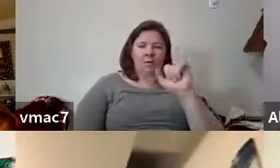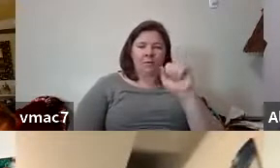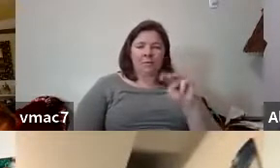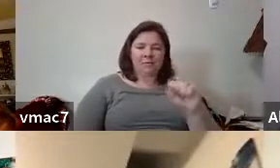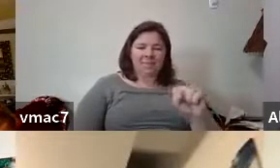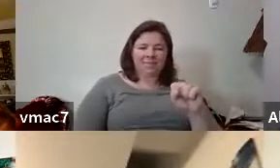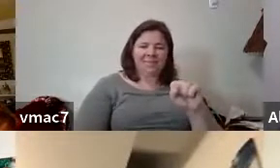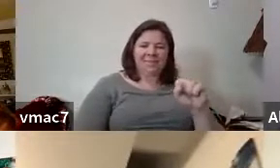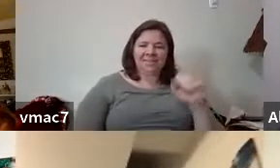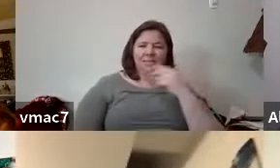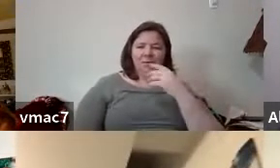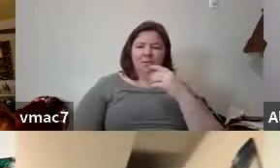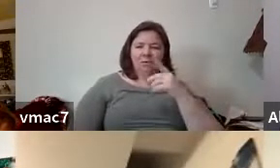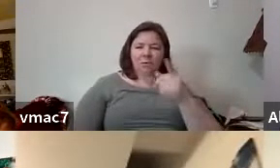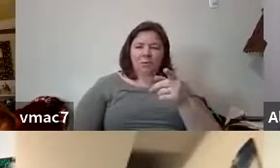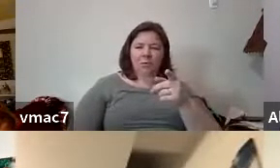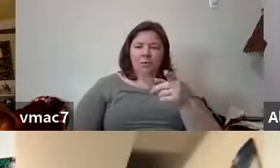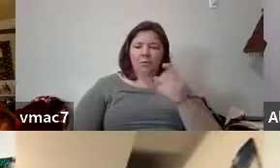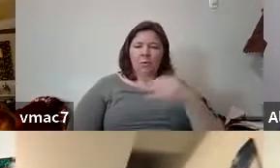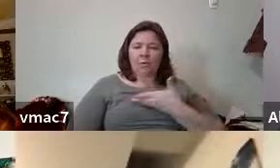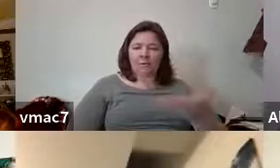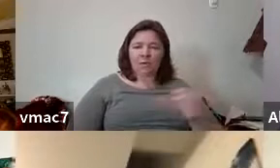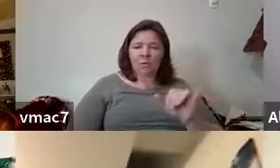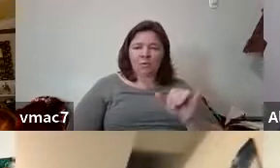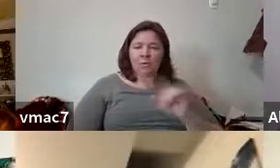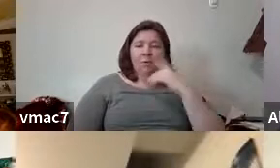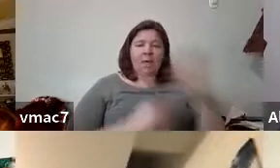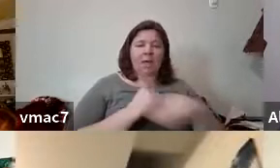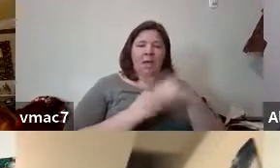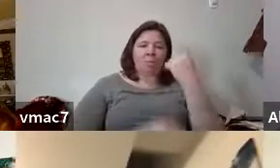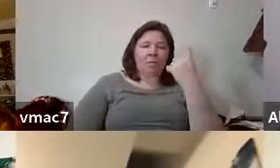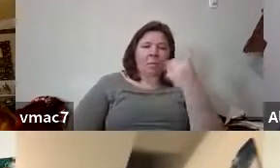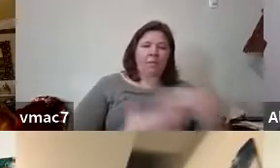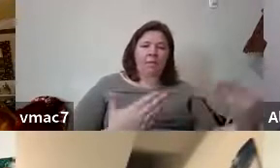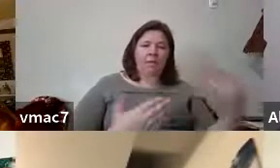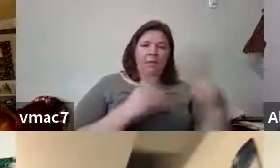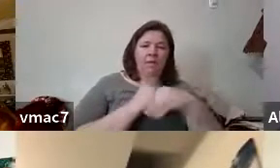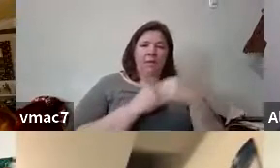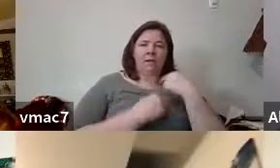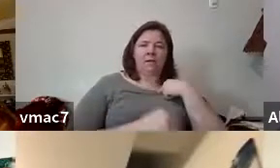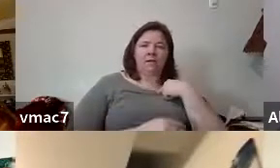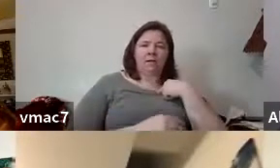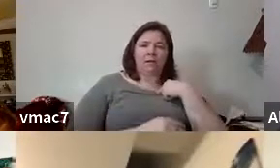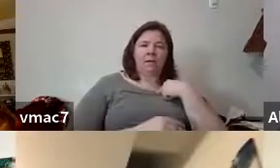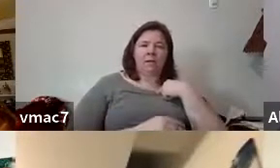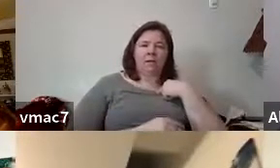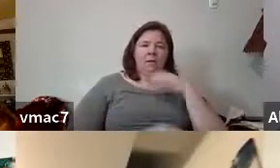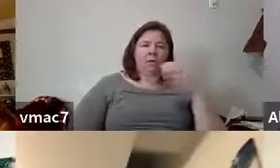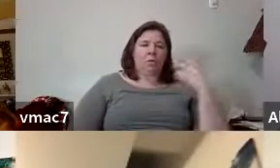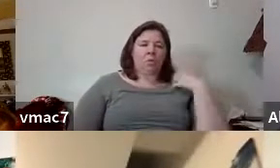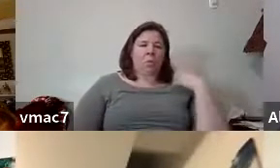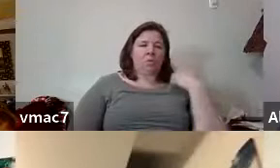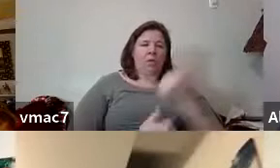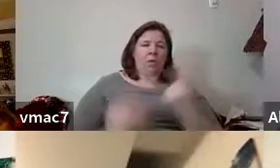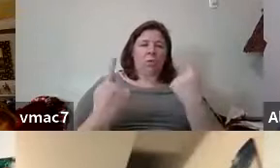cares to join us. David, you are definitely invited as well. Let me add one thing, Stephen. One thing, just a little coaching for